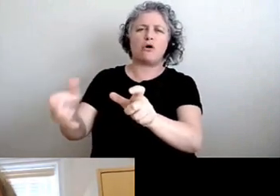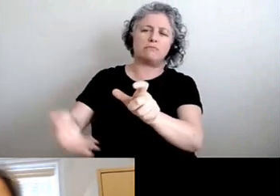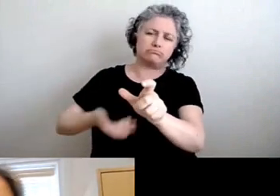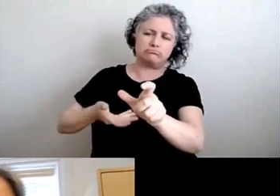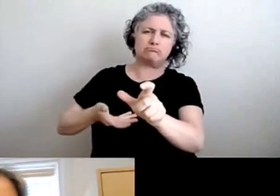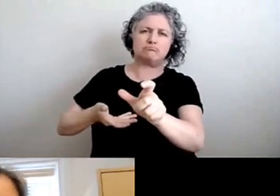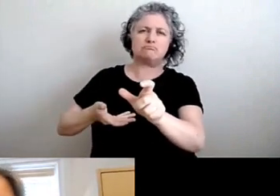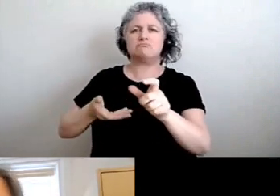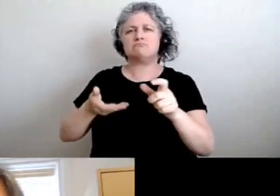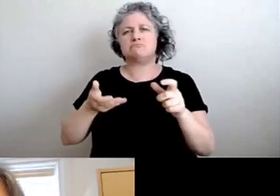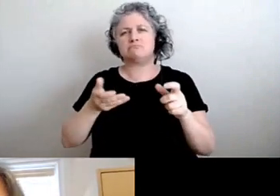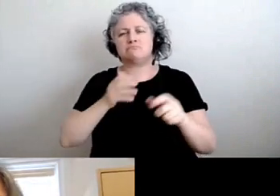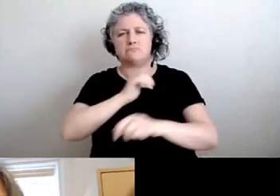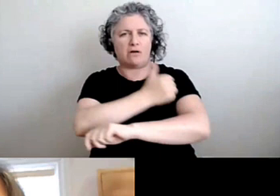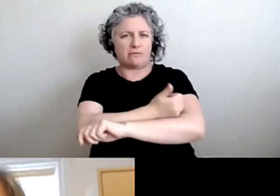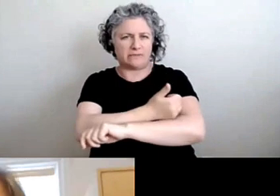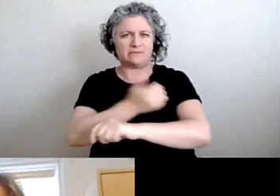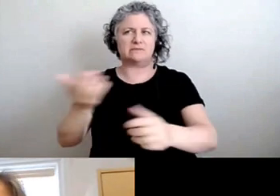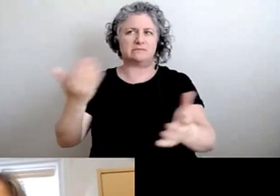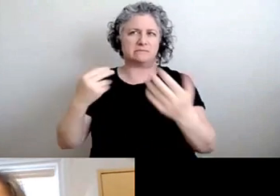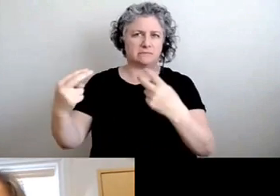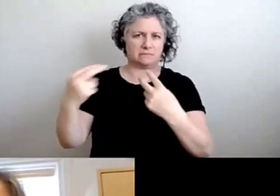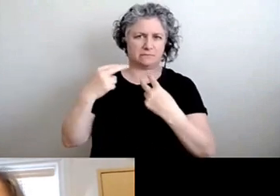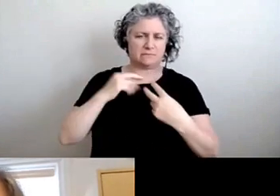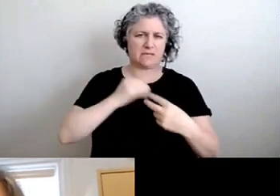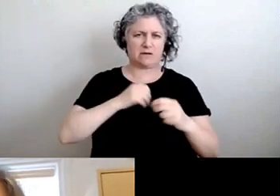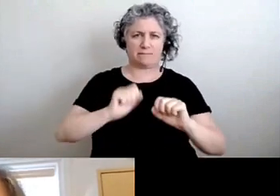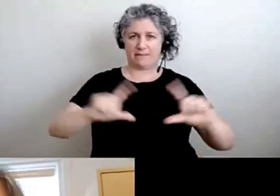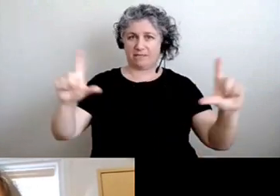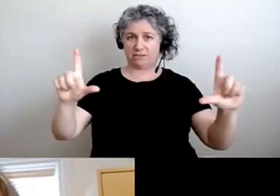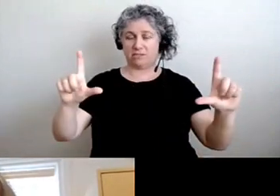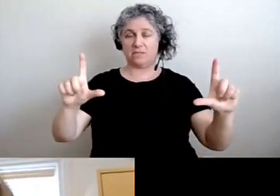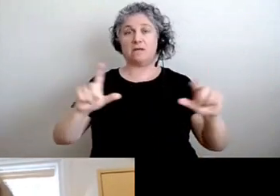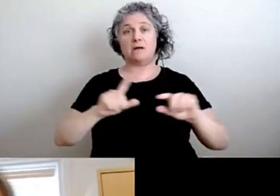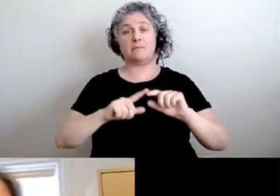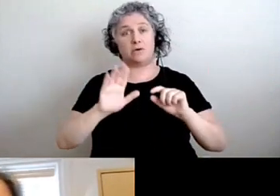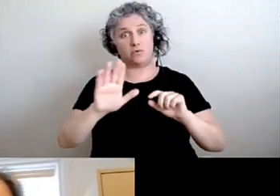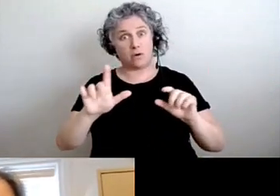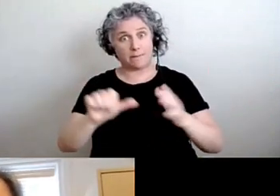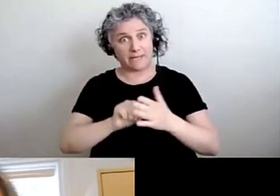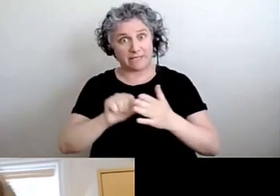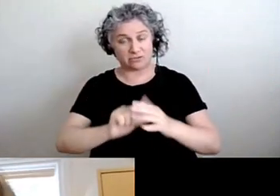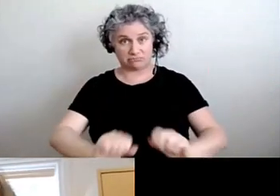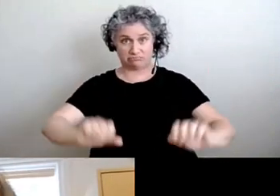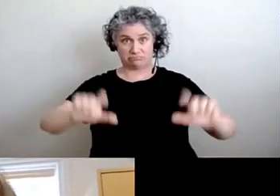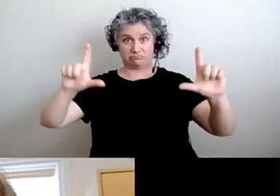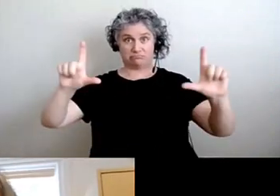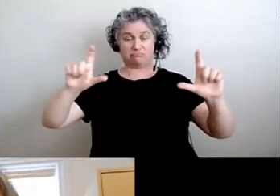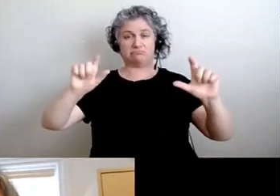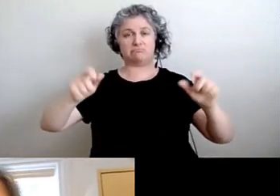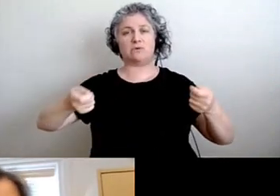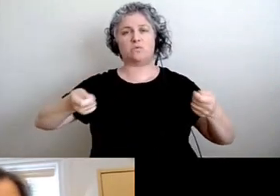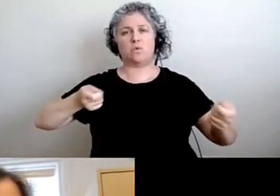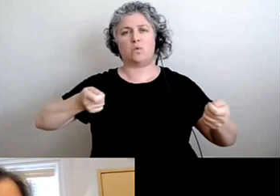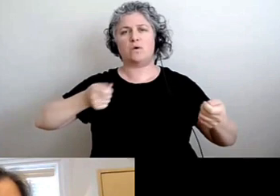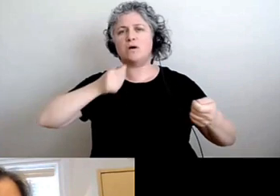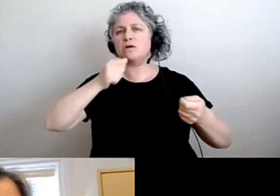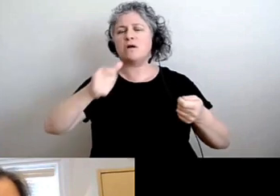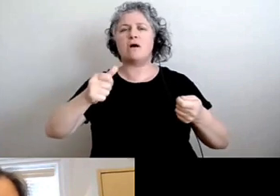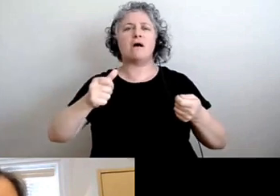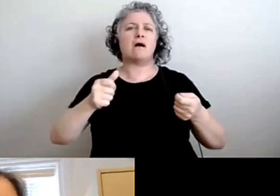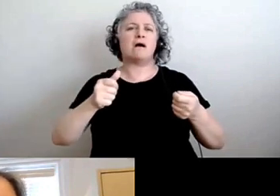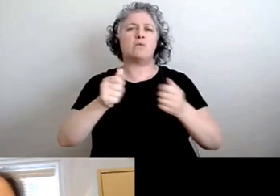has authorization to, but you can keep your page under your control. So it's not traveling with your employees who leave